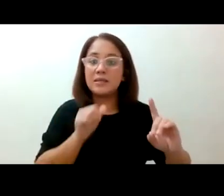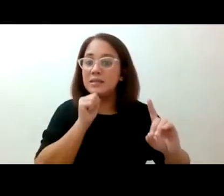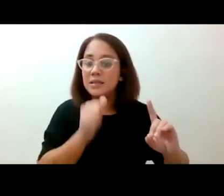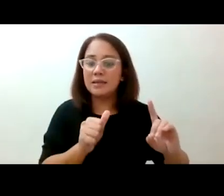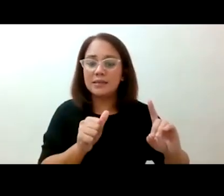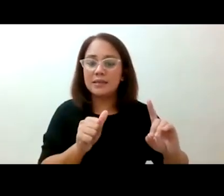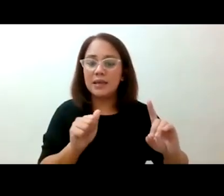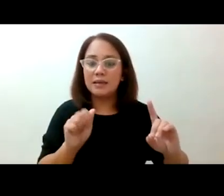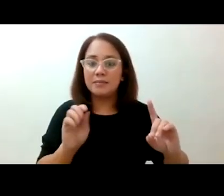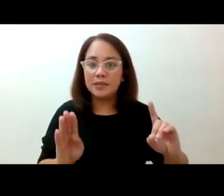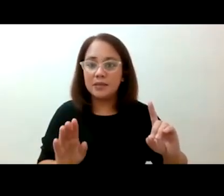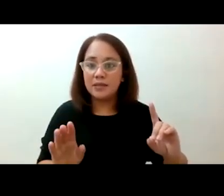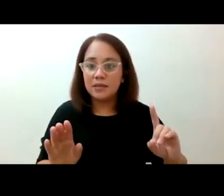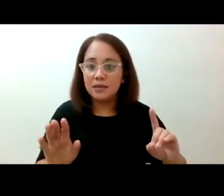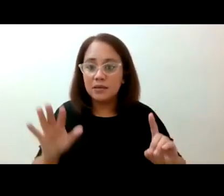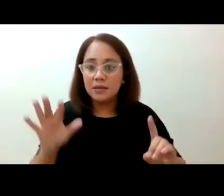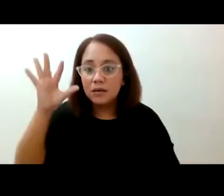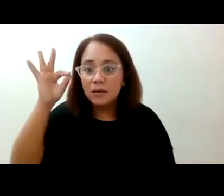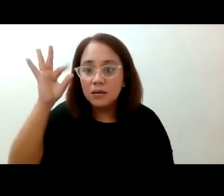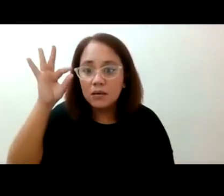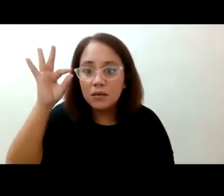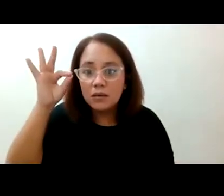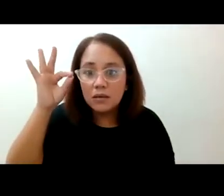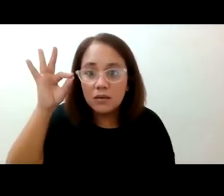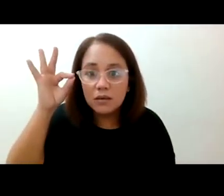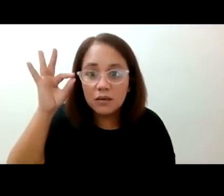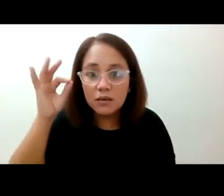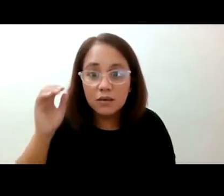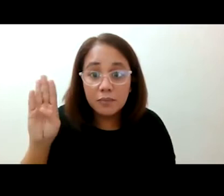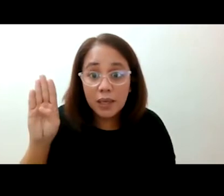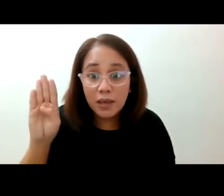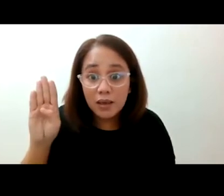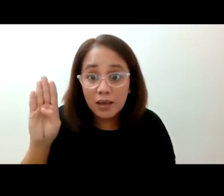Jasmine has her hand up with B.